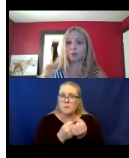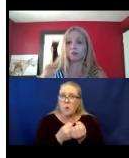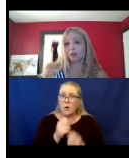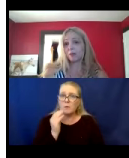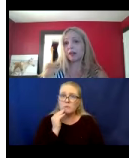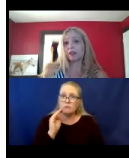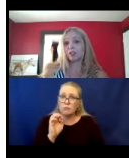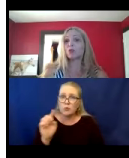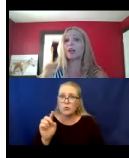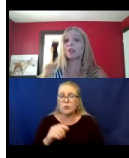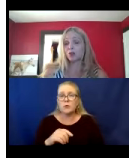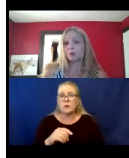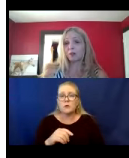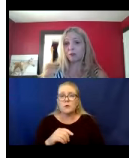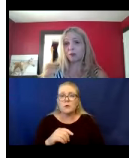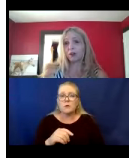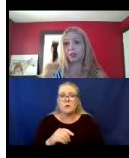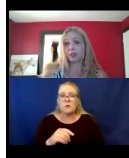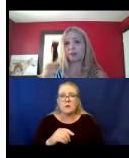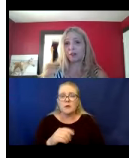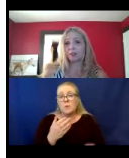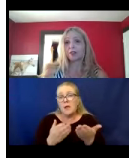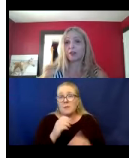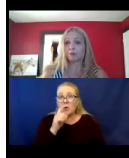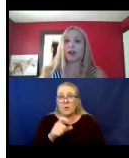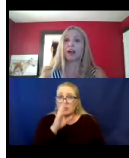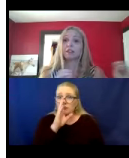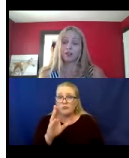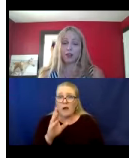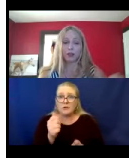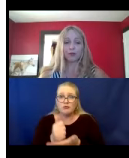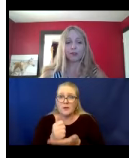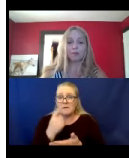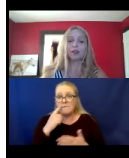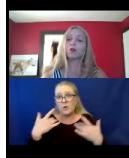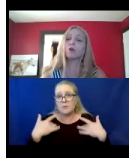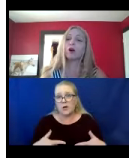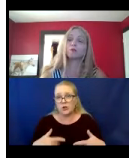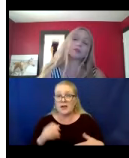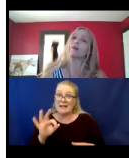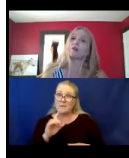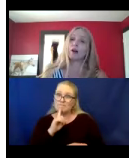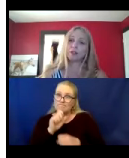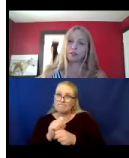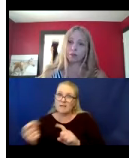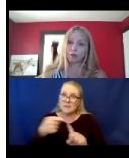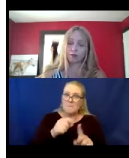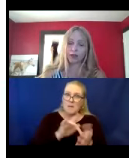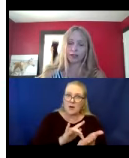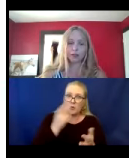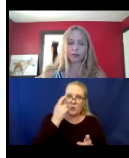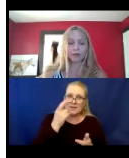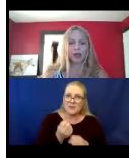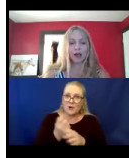symptoms. And you may not need direct treatment for depression if it is, in fact, those medical problems that are causing some of